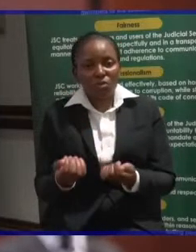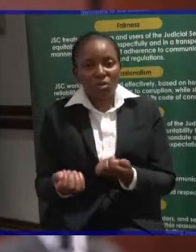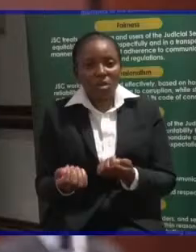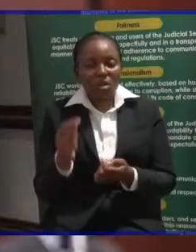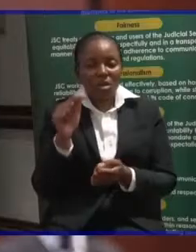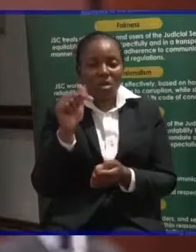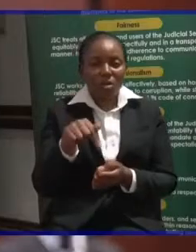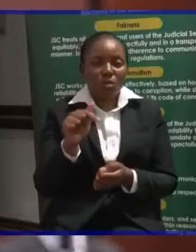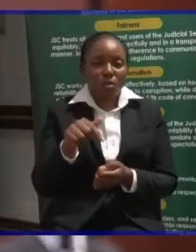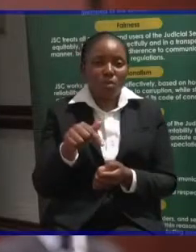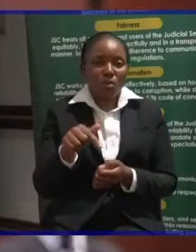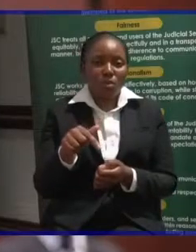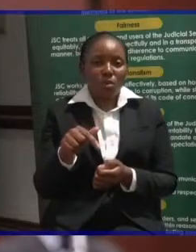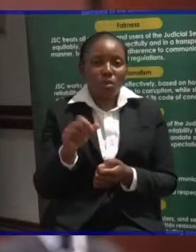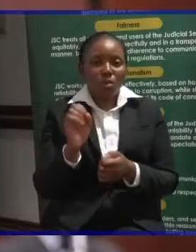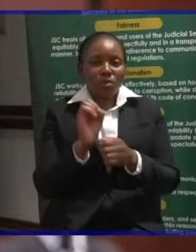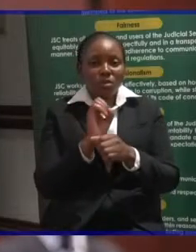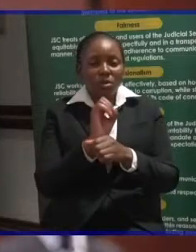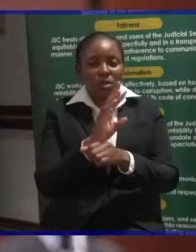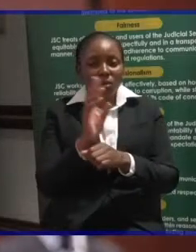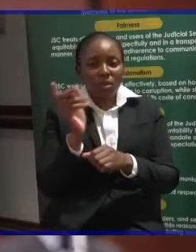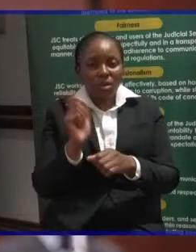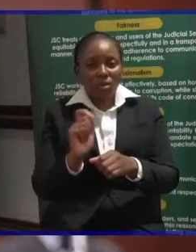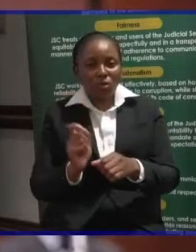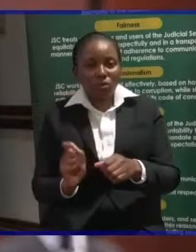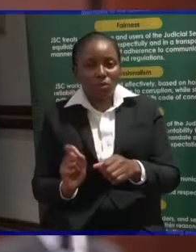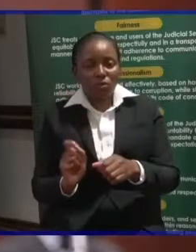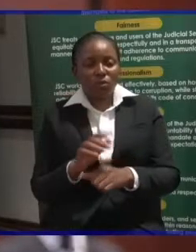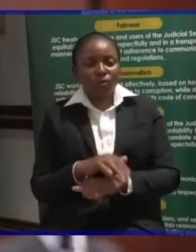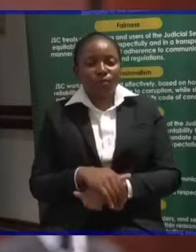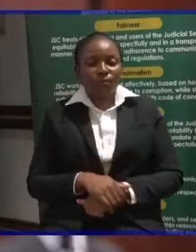all at the secondary school.